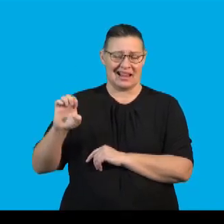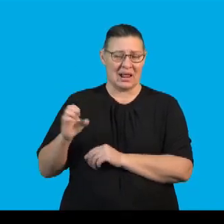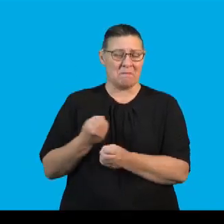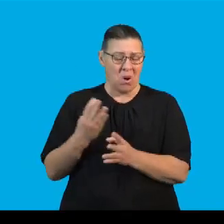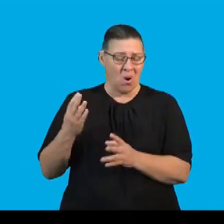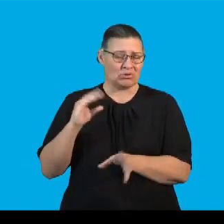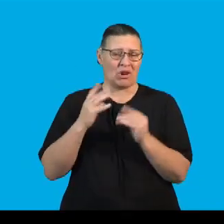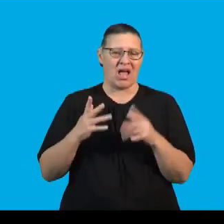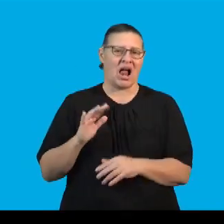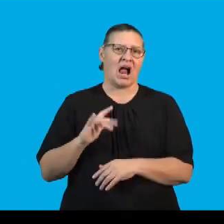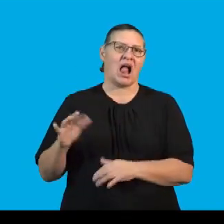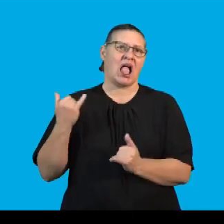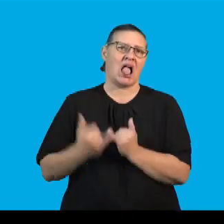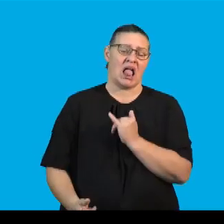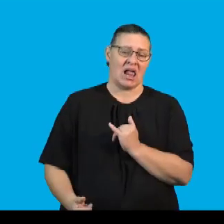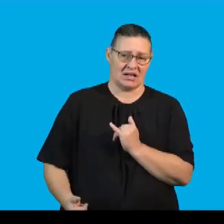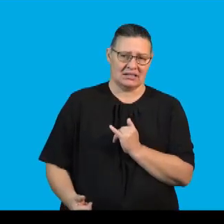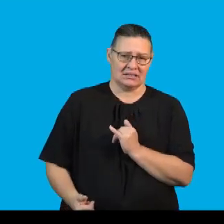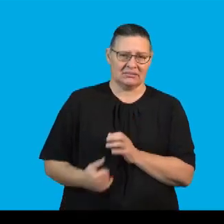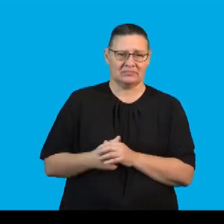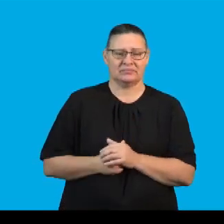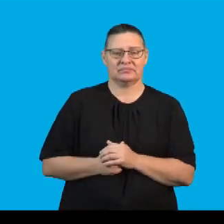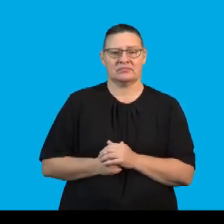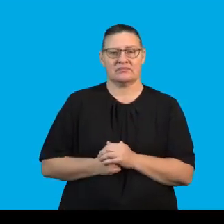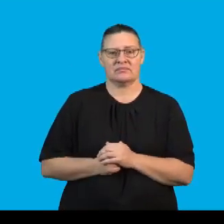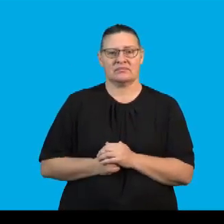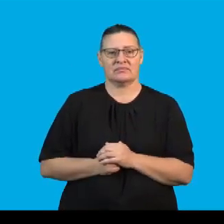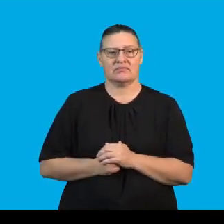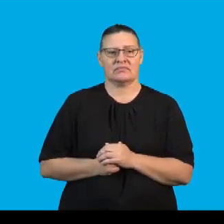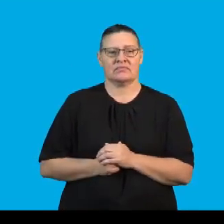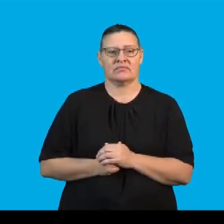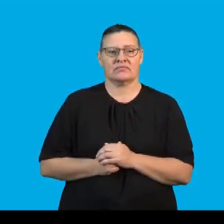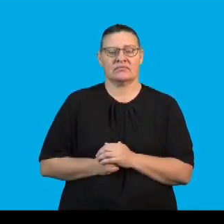a problem with spelling, and they make a lot of spelling errors.